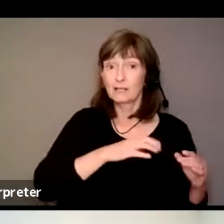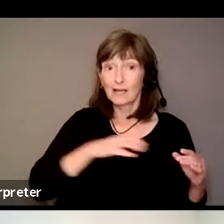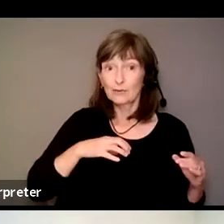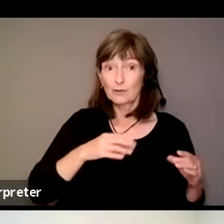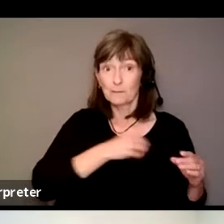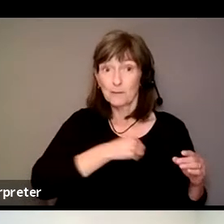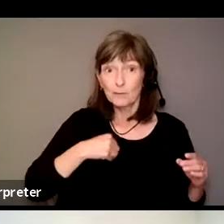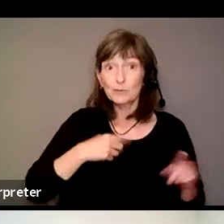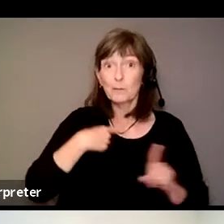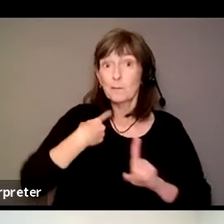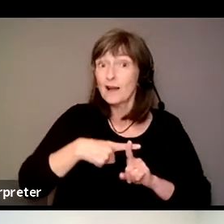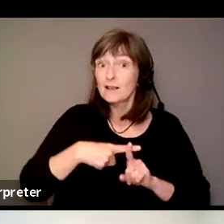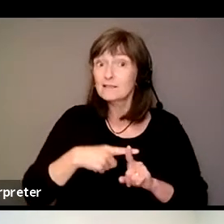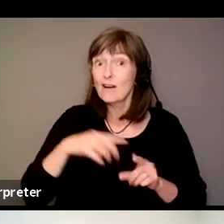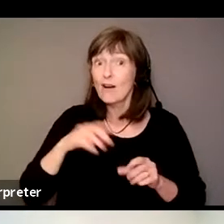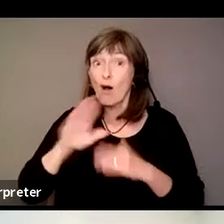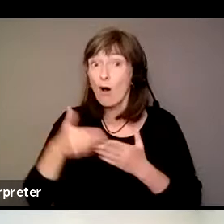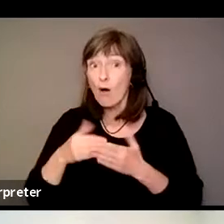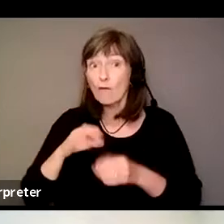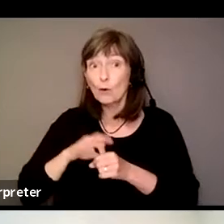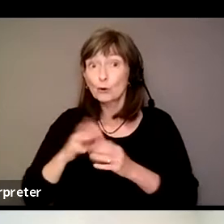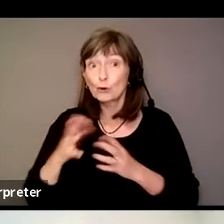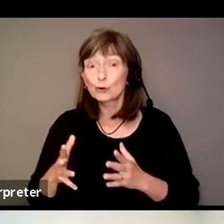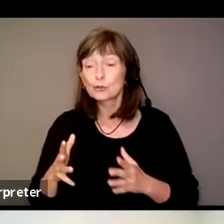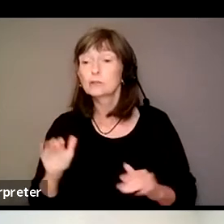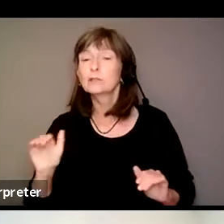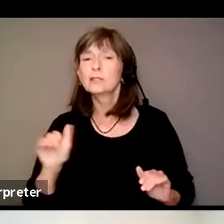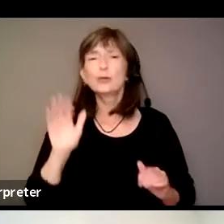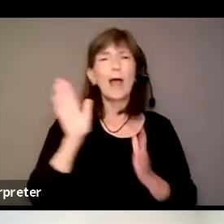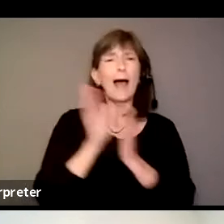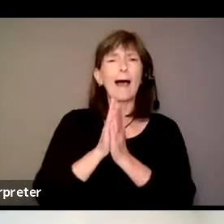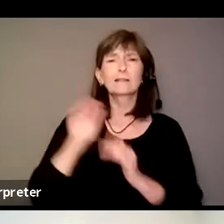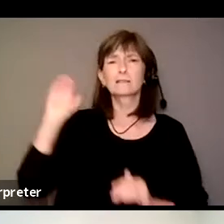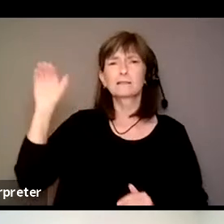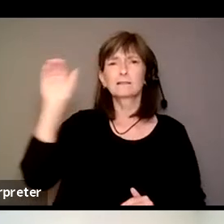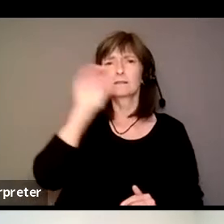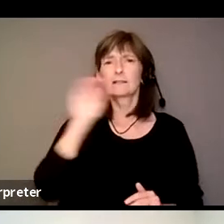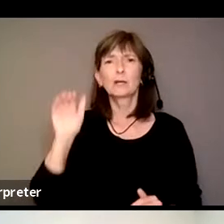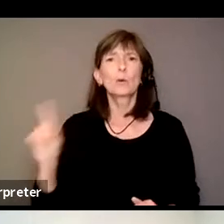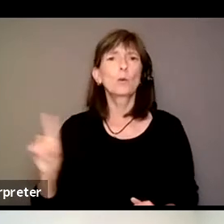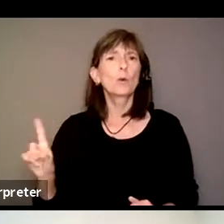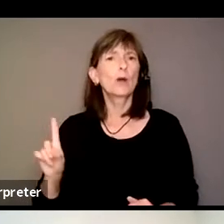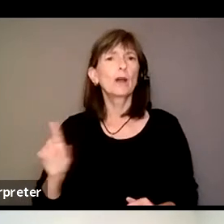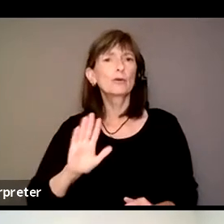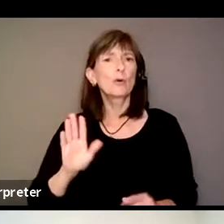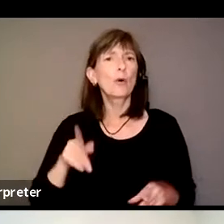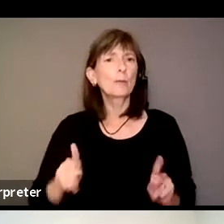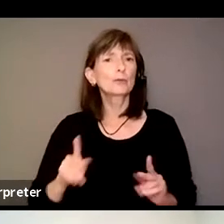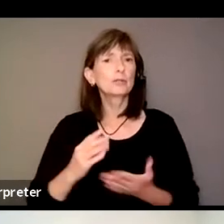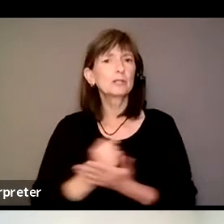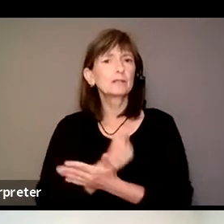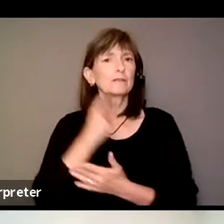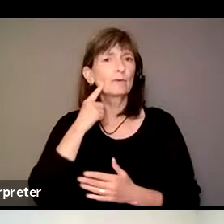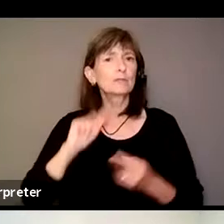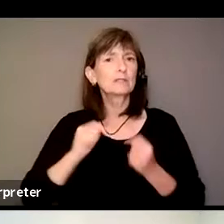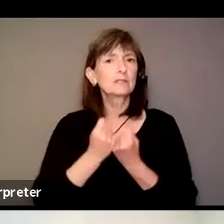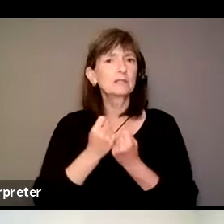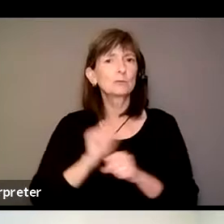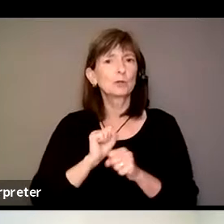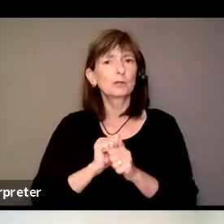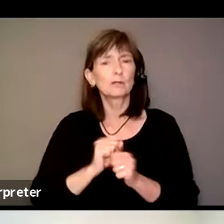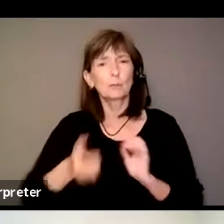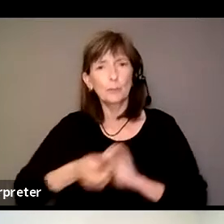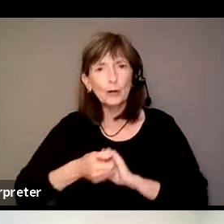concerns with those who are running federally and see what the opportunity for teamwork and collaboration is there.